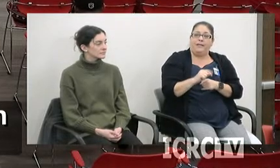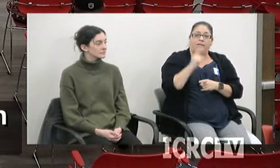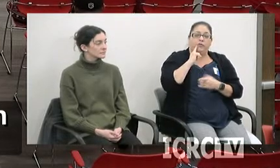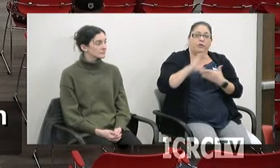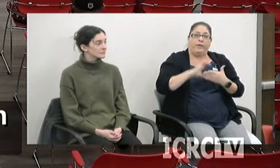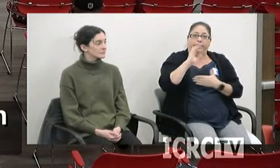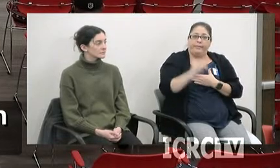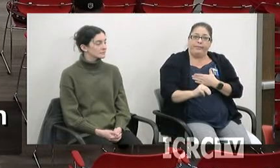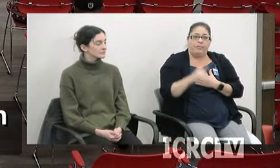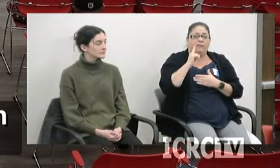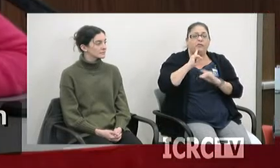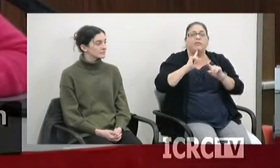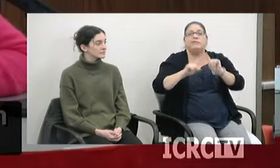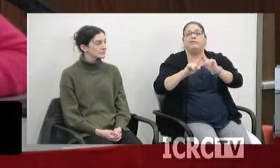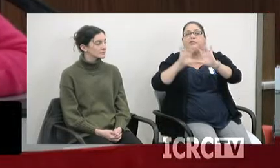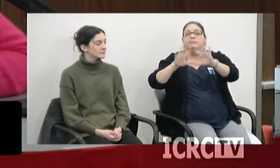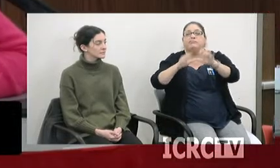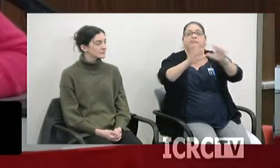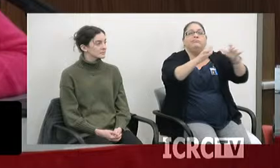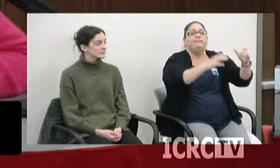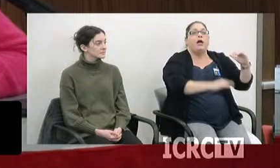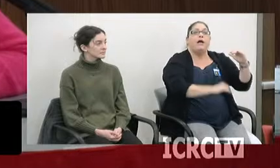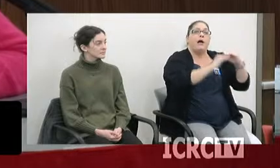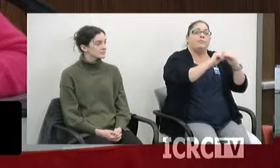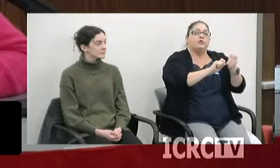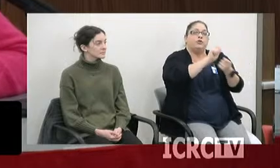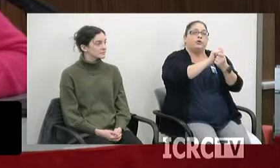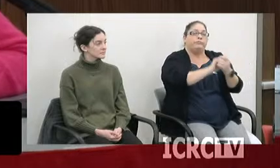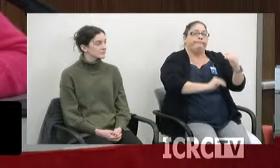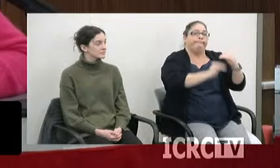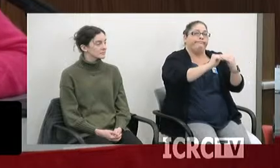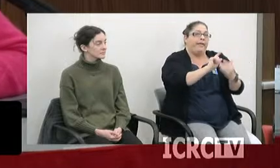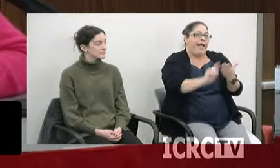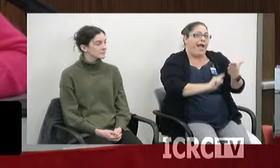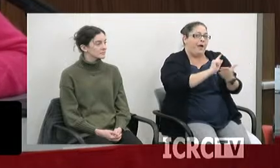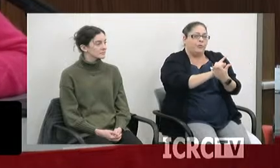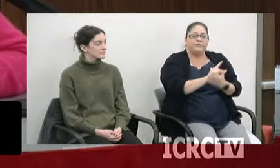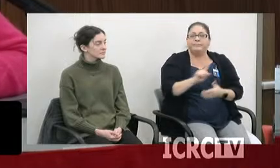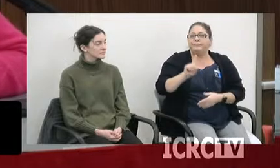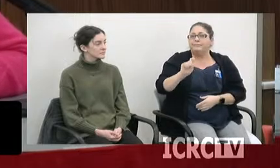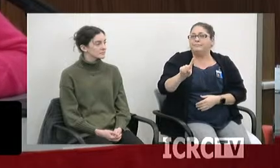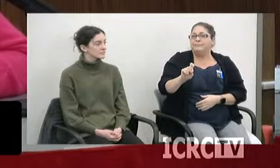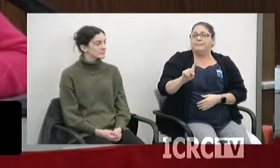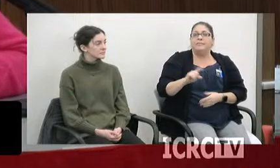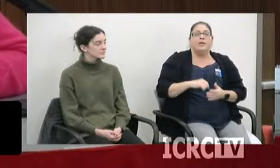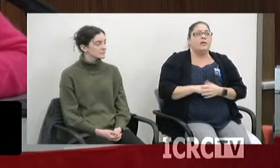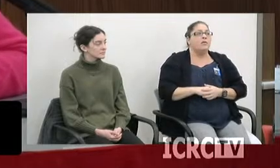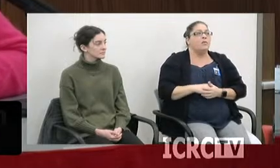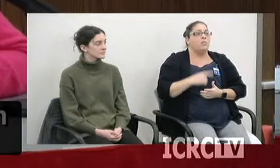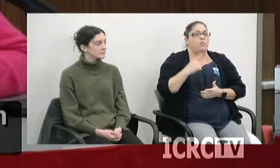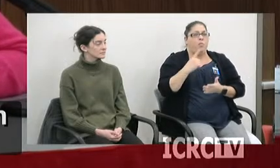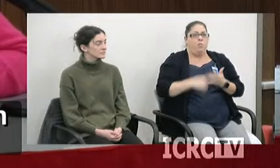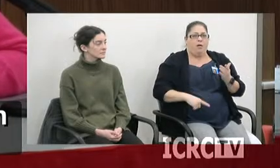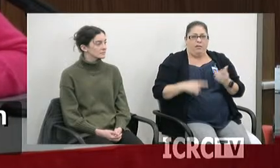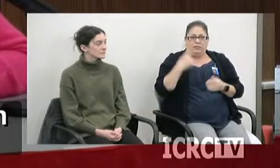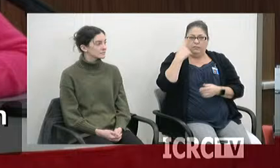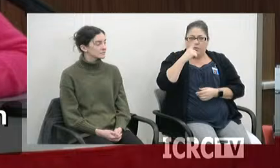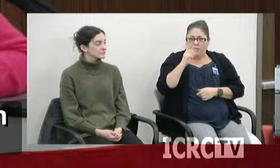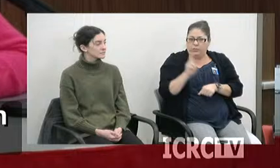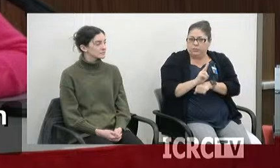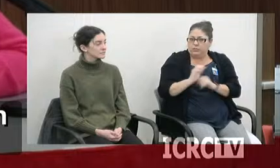trainings for groups of people up to a certain number of hours. Do we ever get, or what is the mechanism used? Is there like